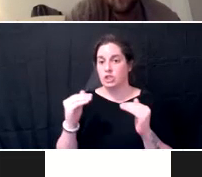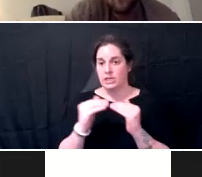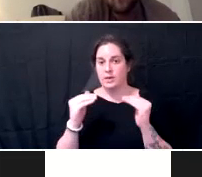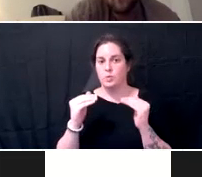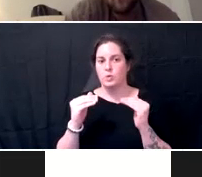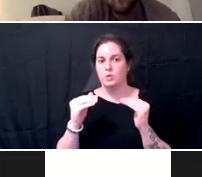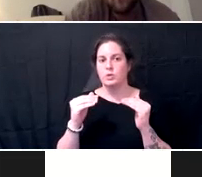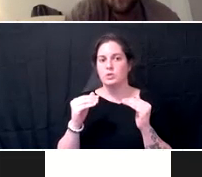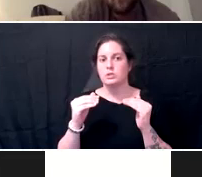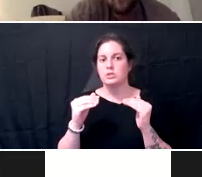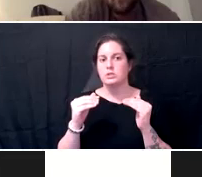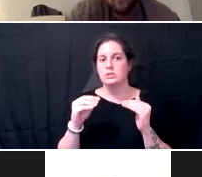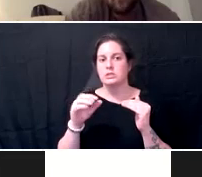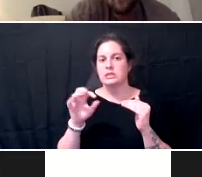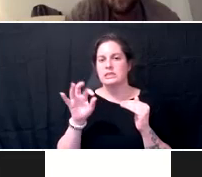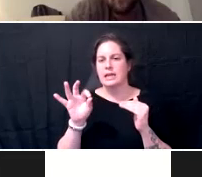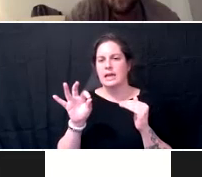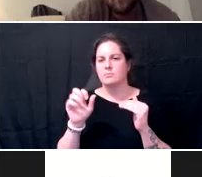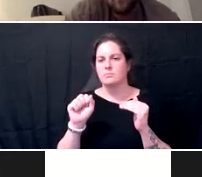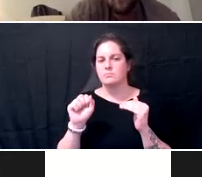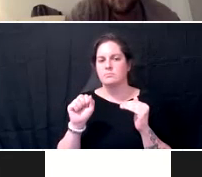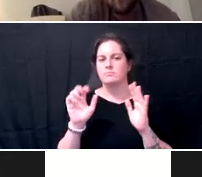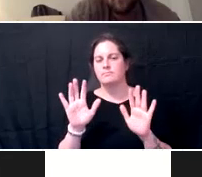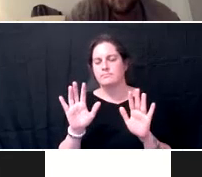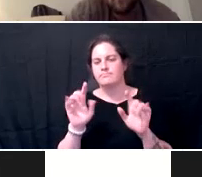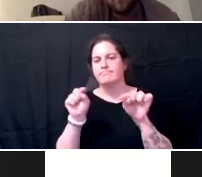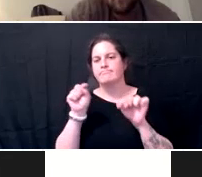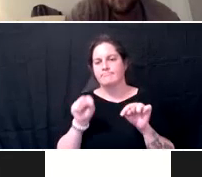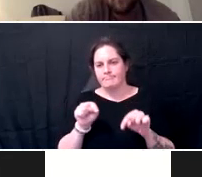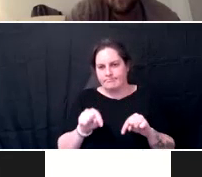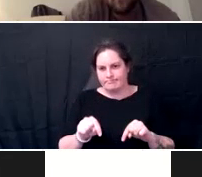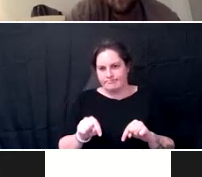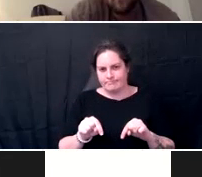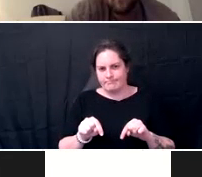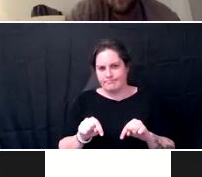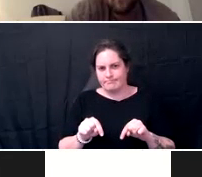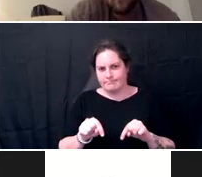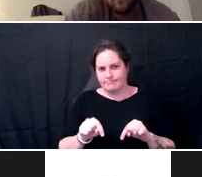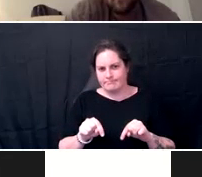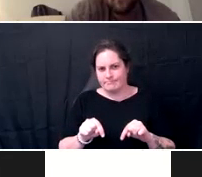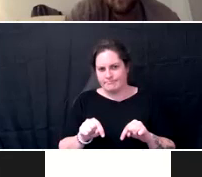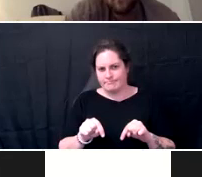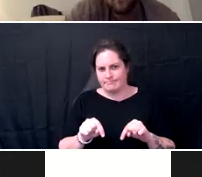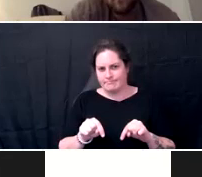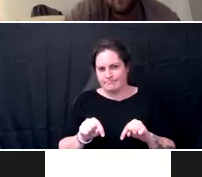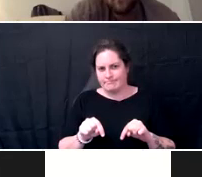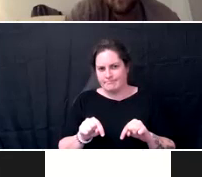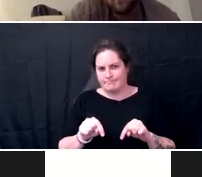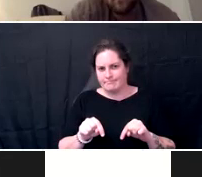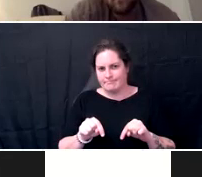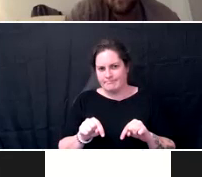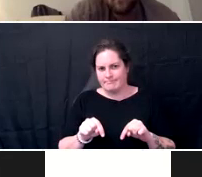9. Well, we can think of it this way. Let me write it like that, because we already have in